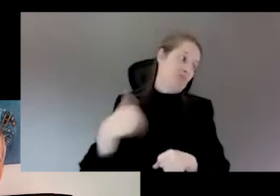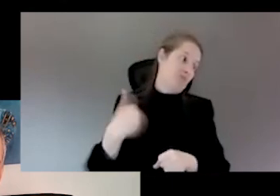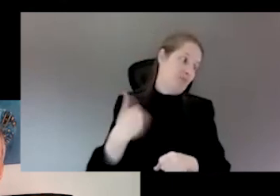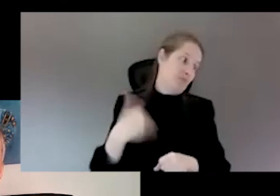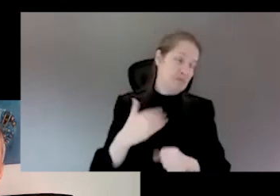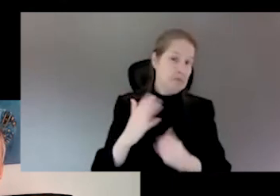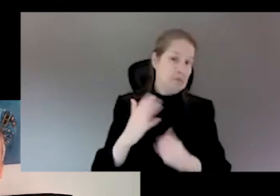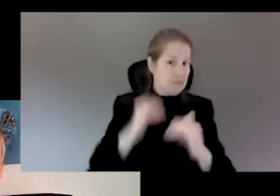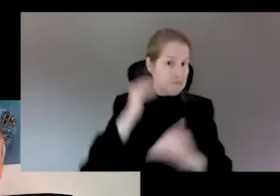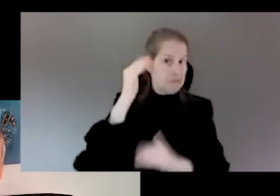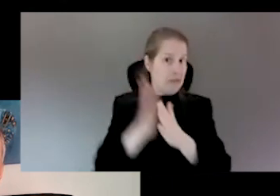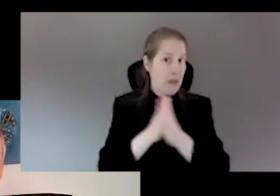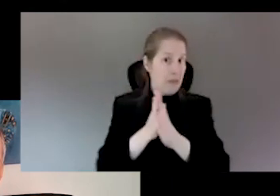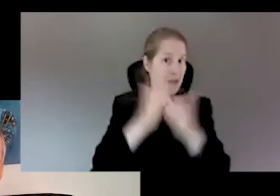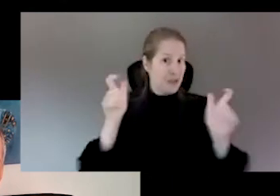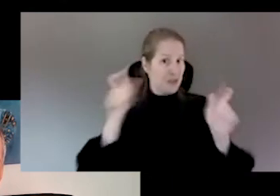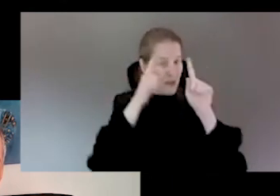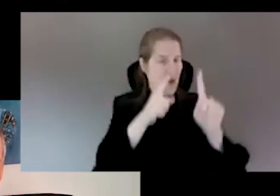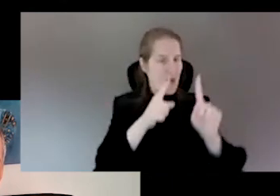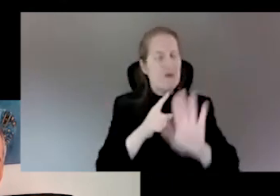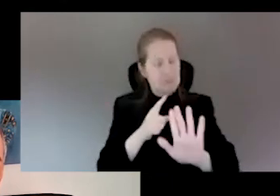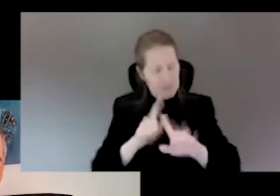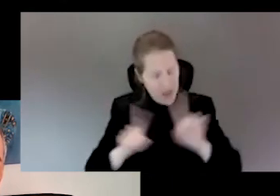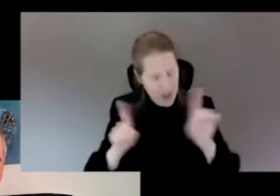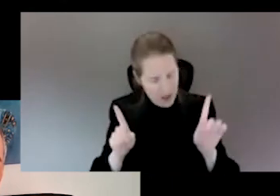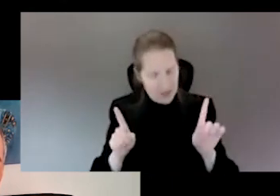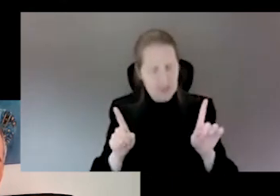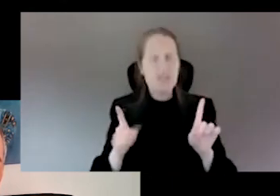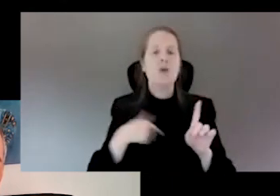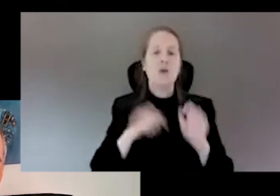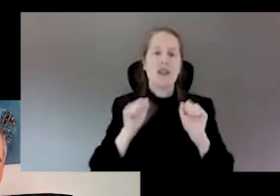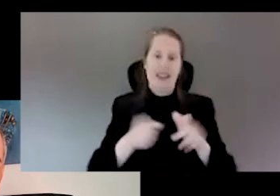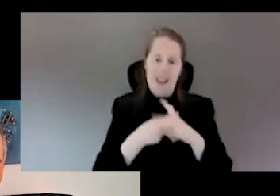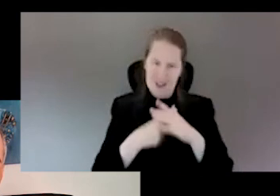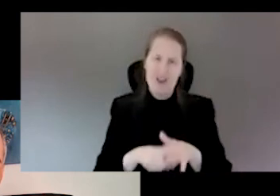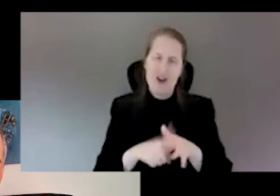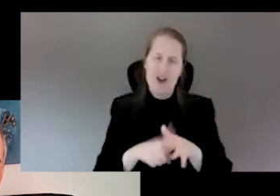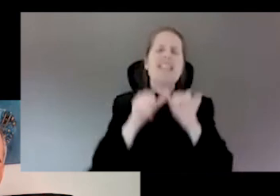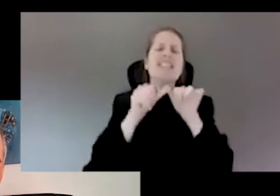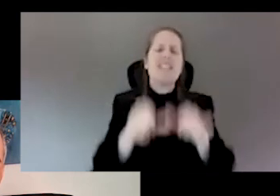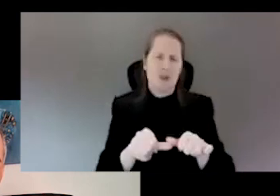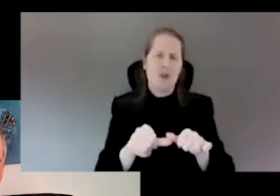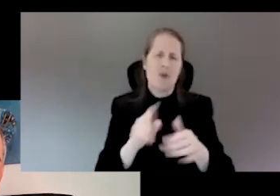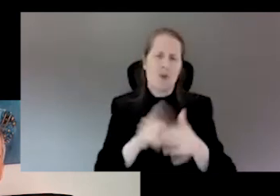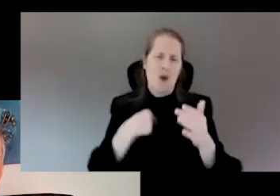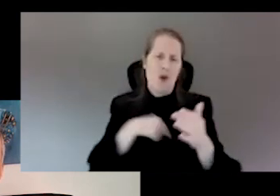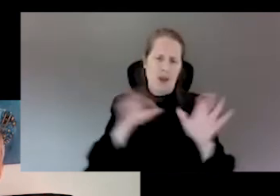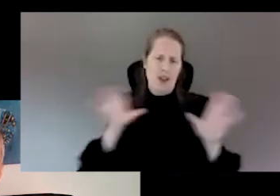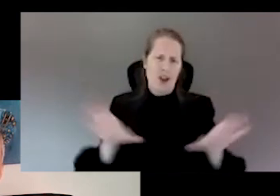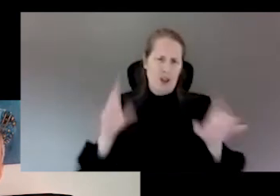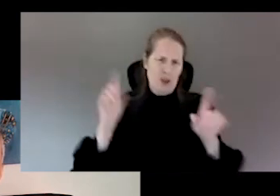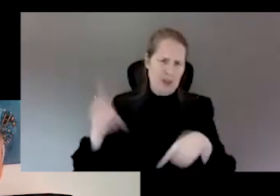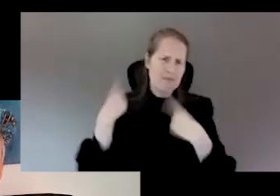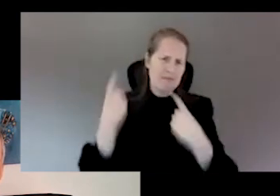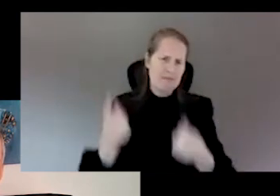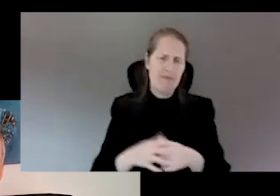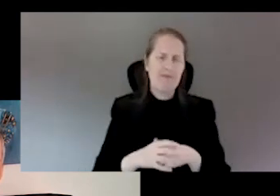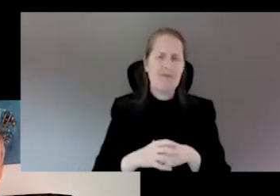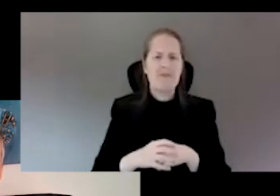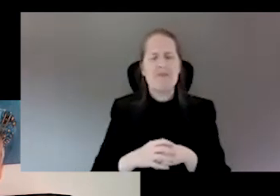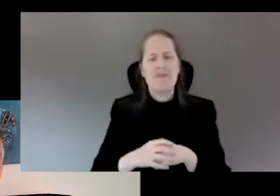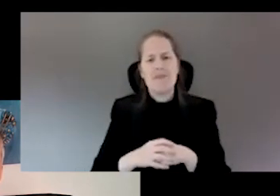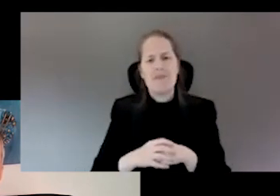ambitious. But of course, we can start, or we can continue doing what we have done. I would say that